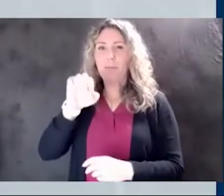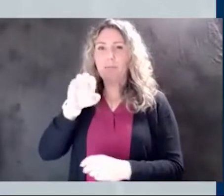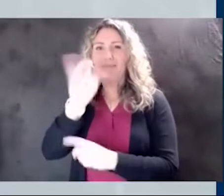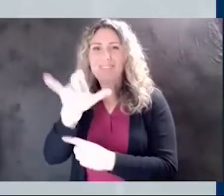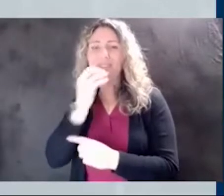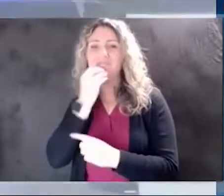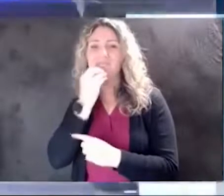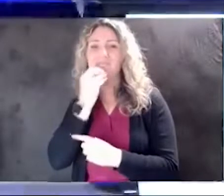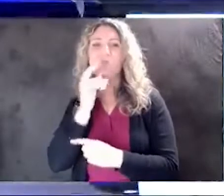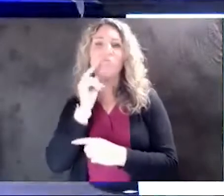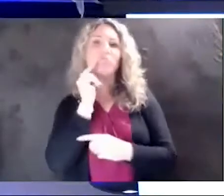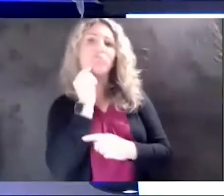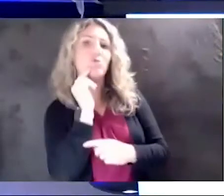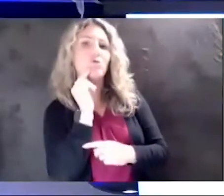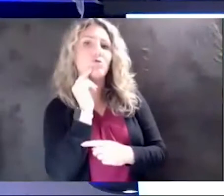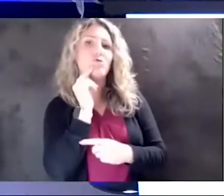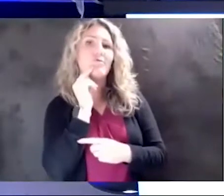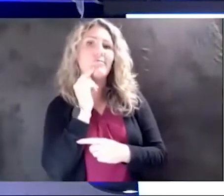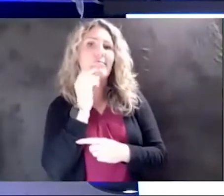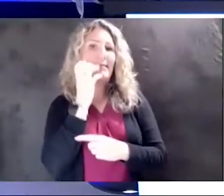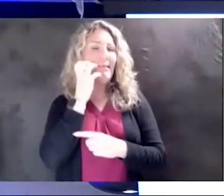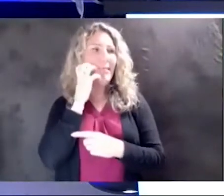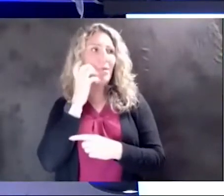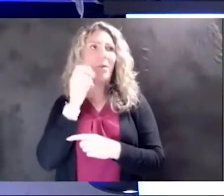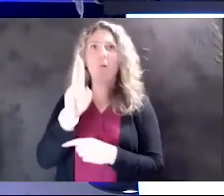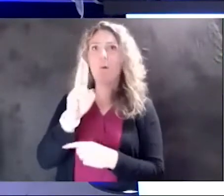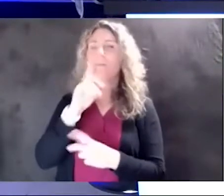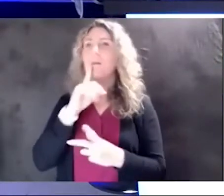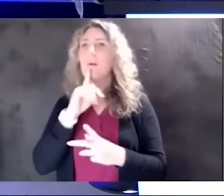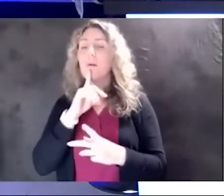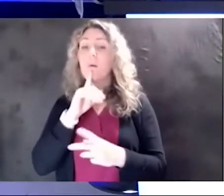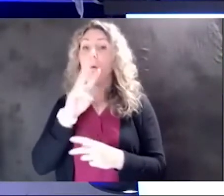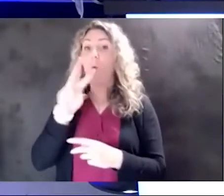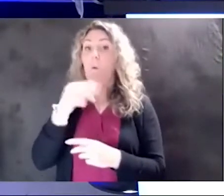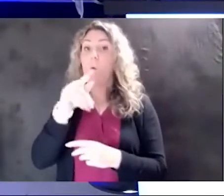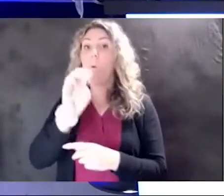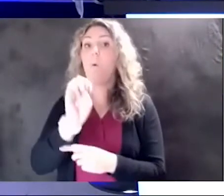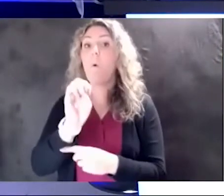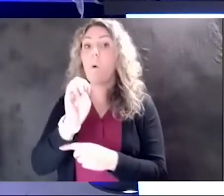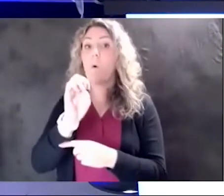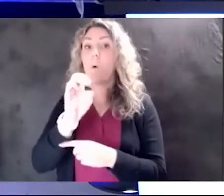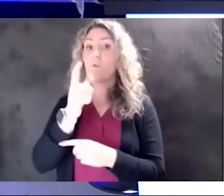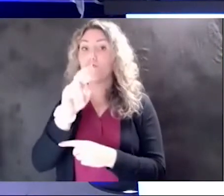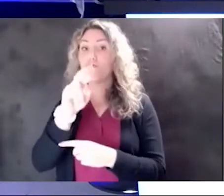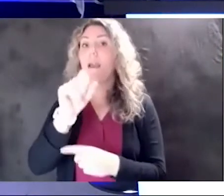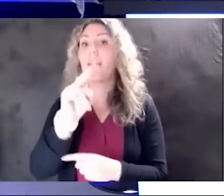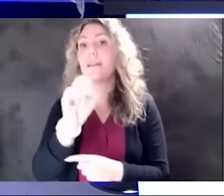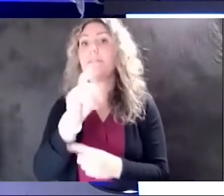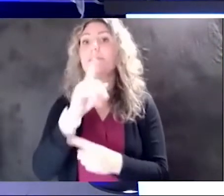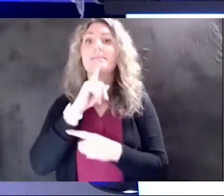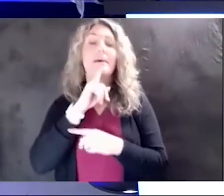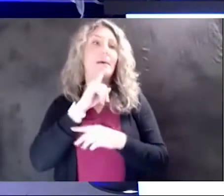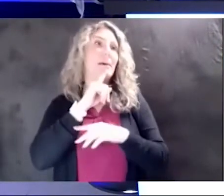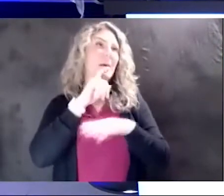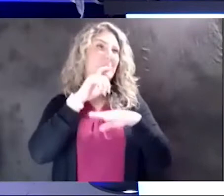versus calorie dense. Do I get whole grains, beans and rice, or do I get,